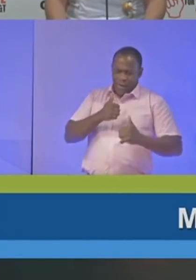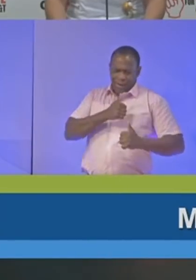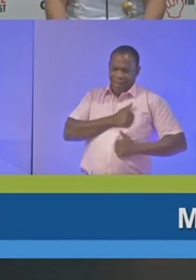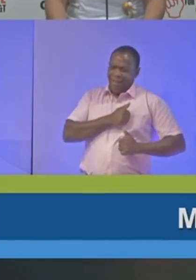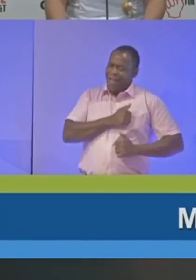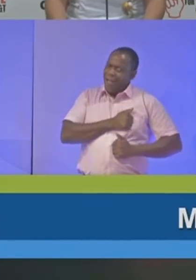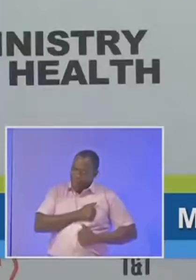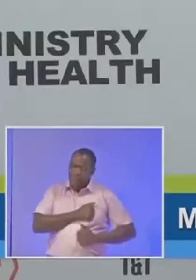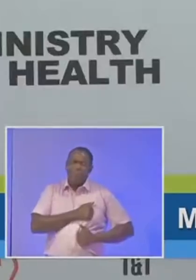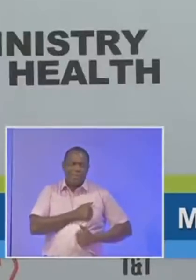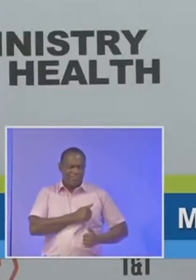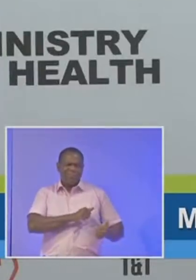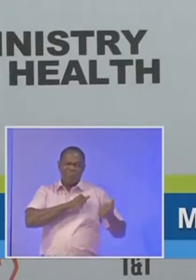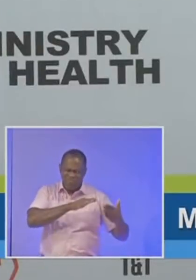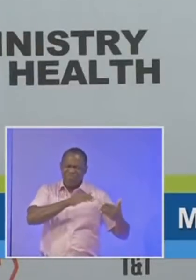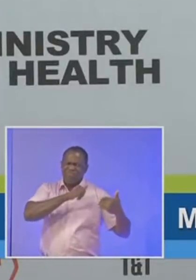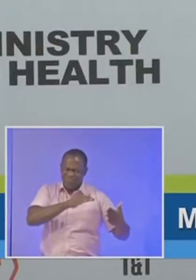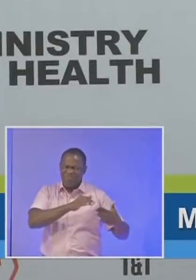my position clear.